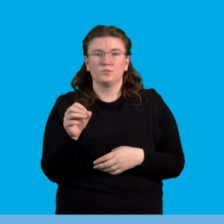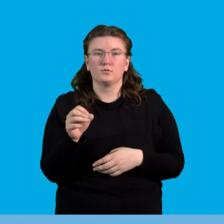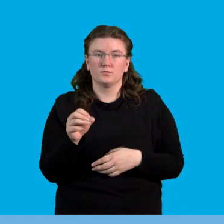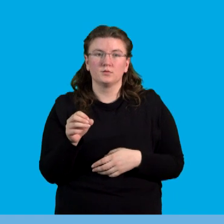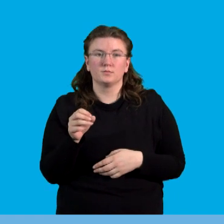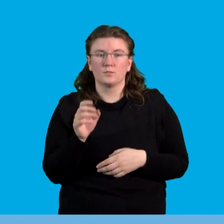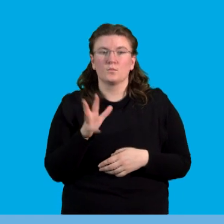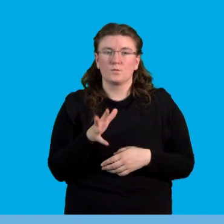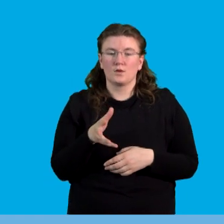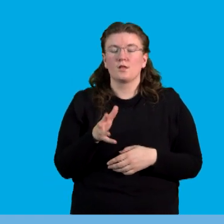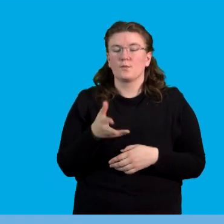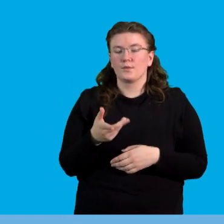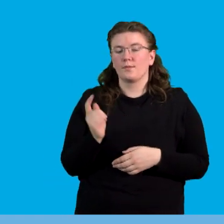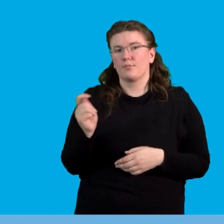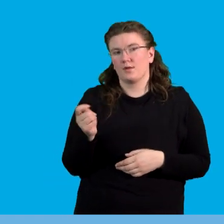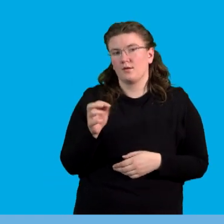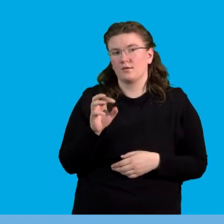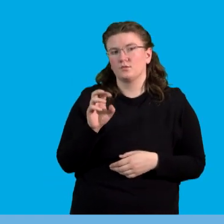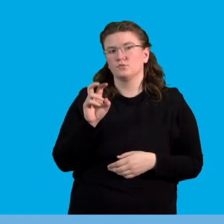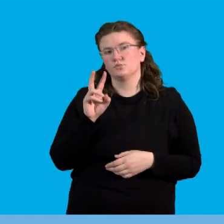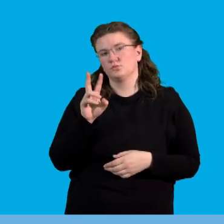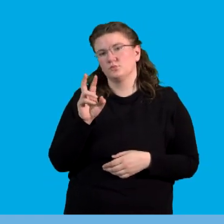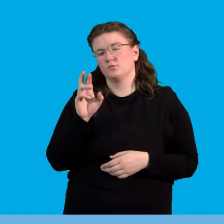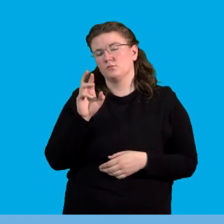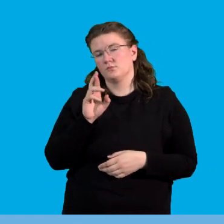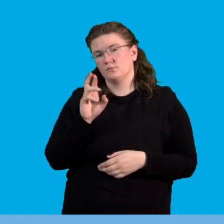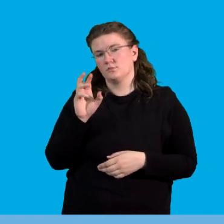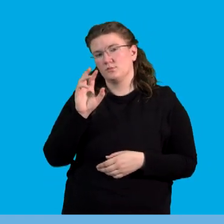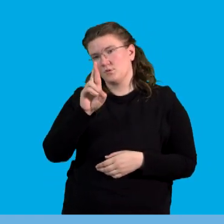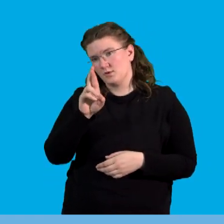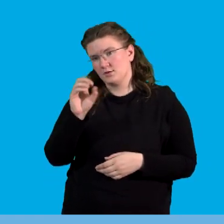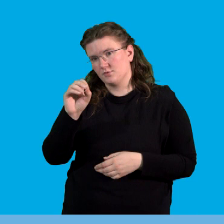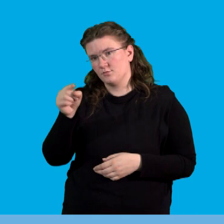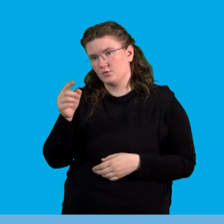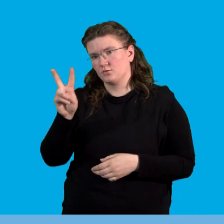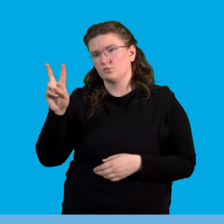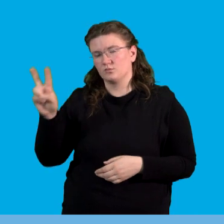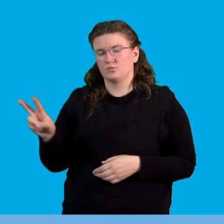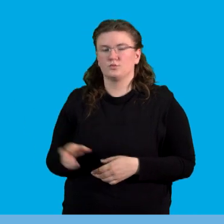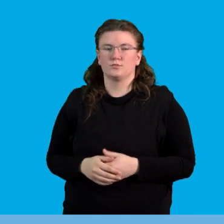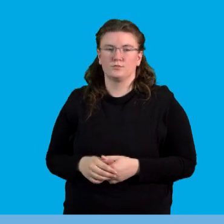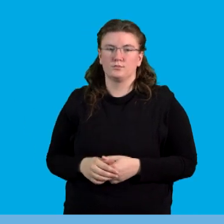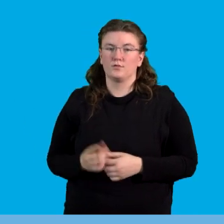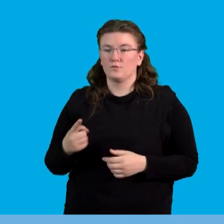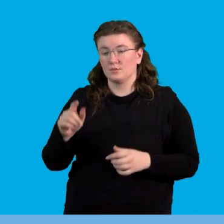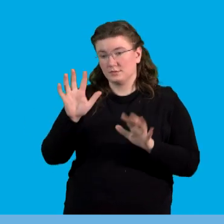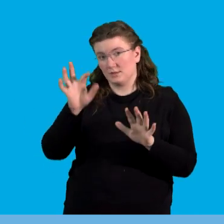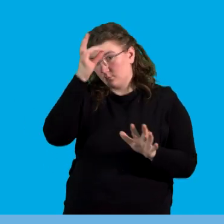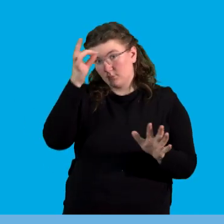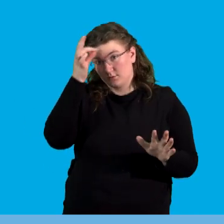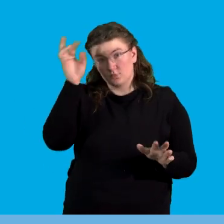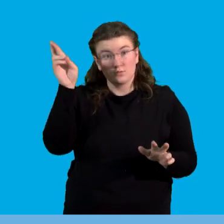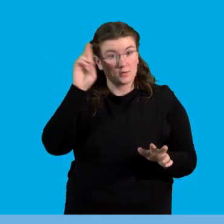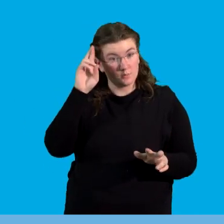cents, there is going to be costing you 22 cents to use it for 10 minutes. So